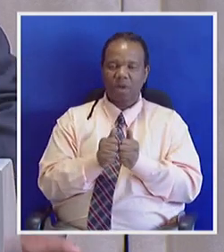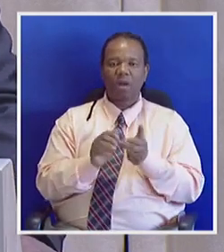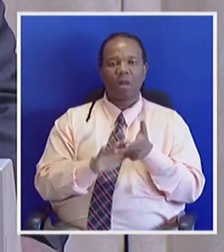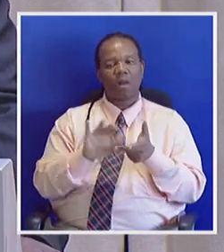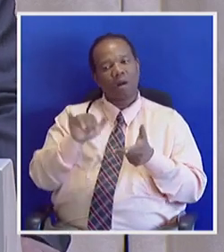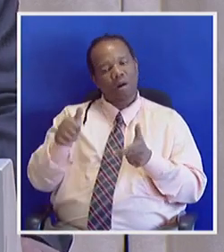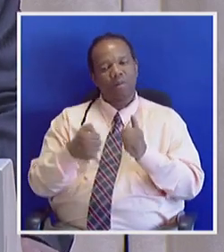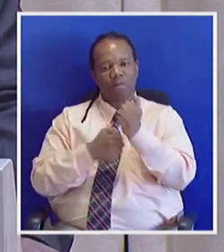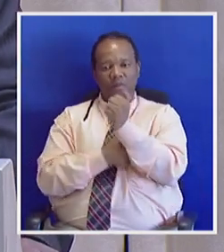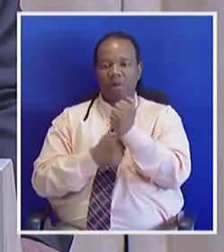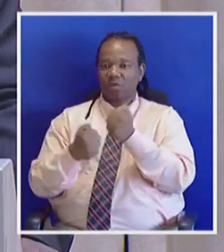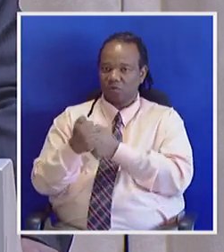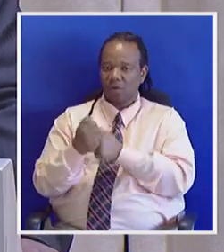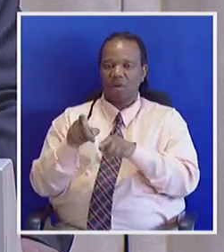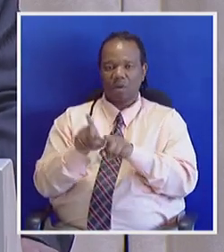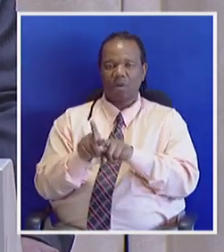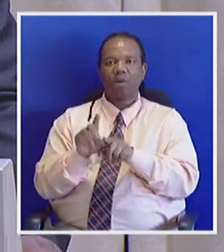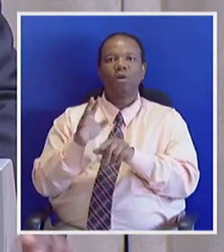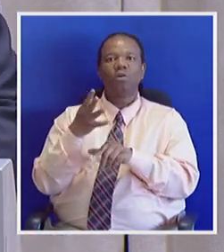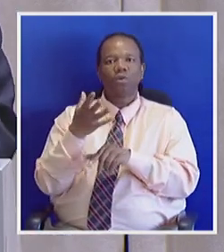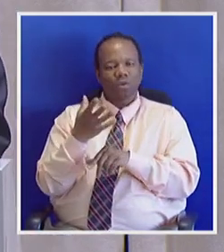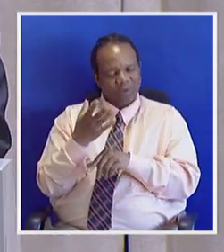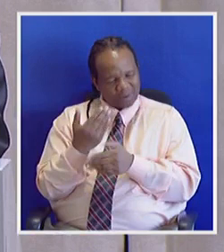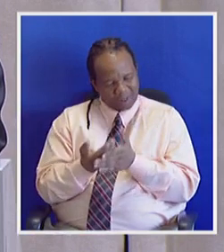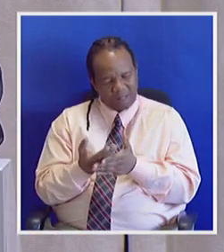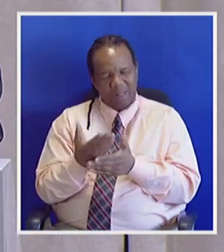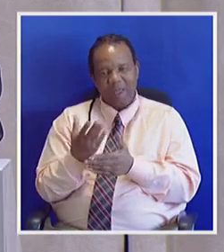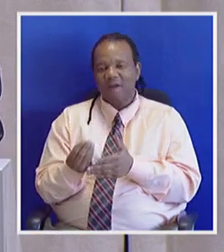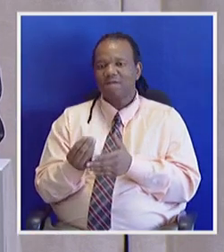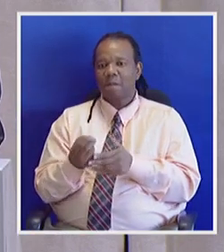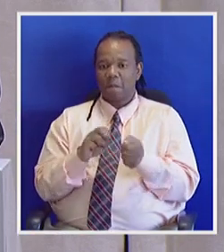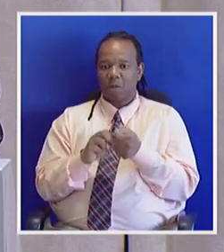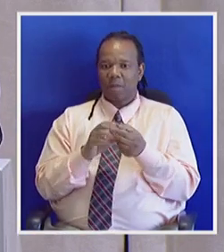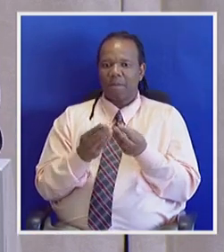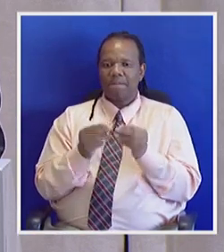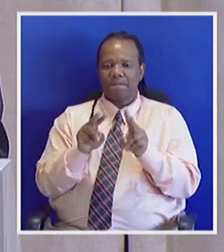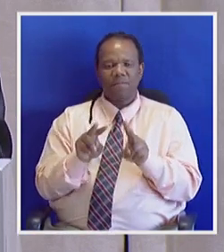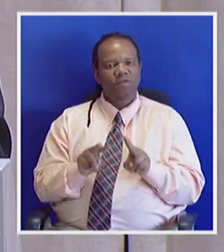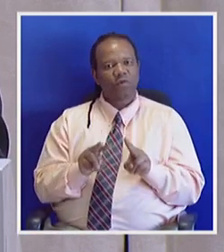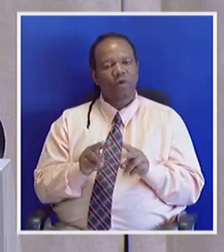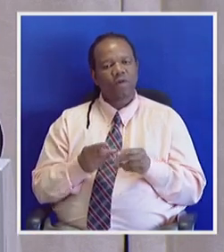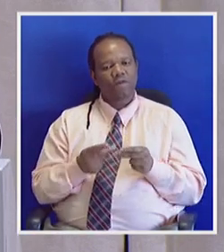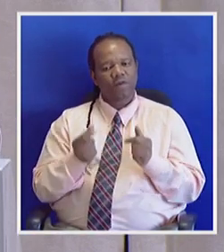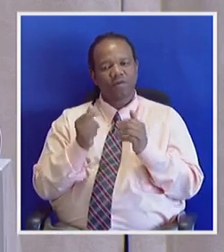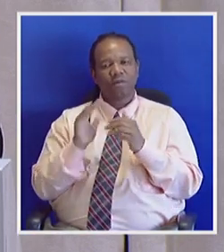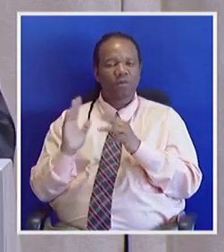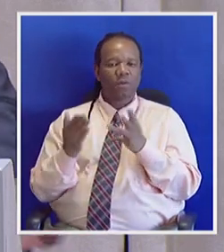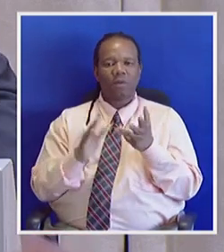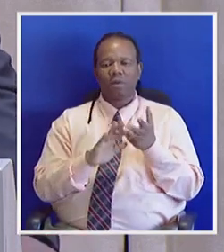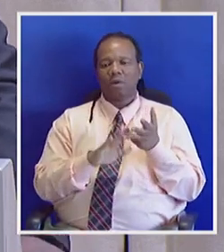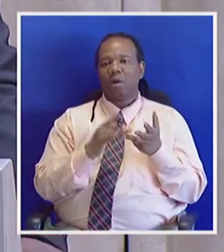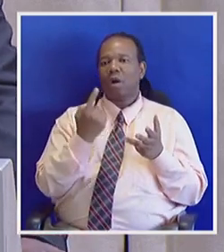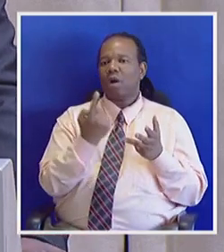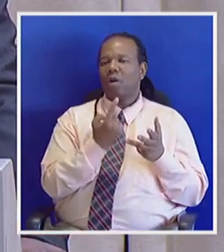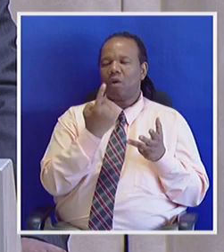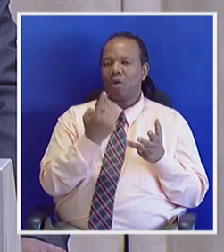agencies to enable them to resolve disputes peacefully and quickly. They also agreed on